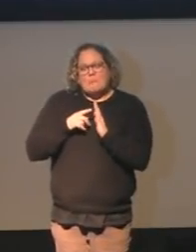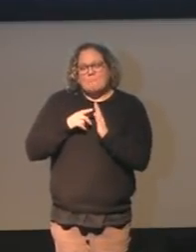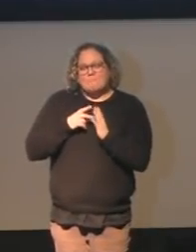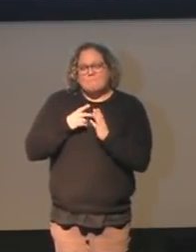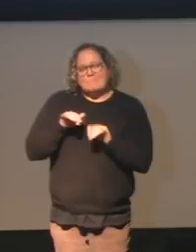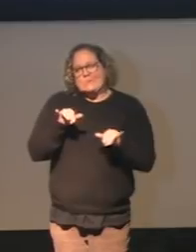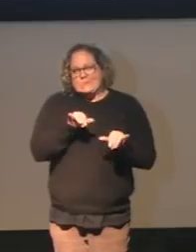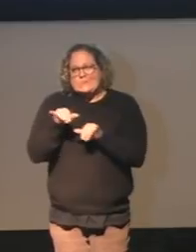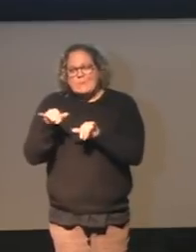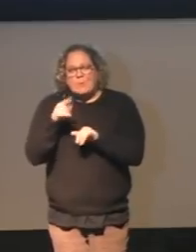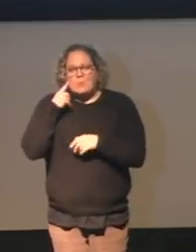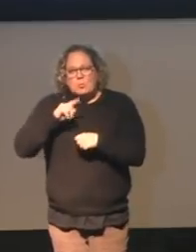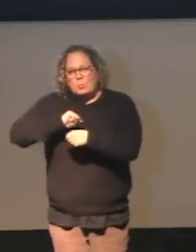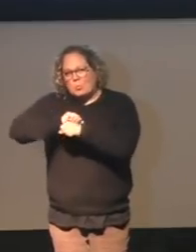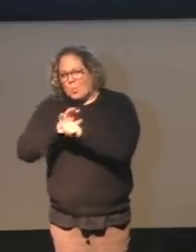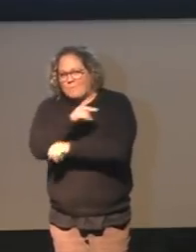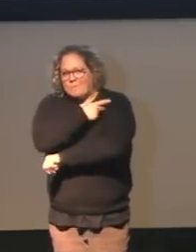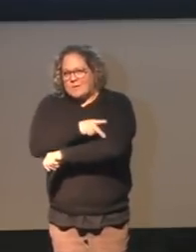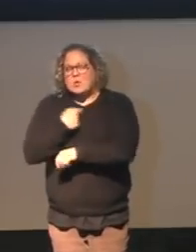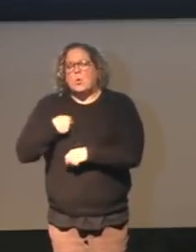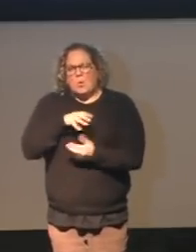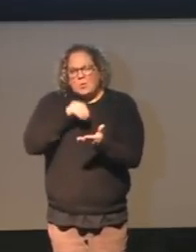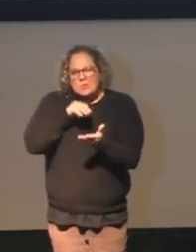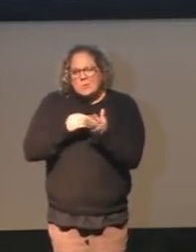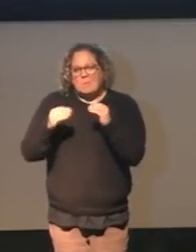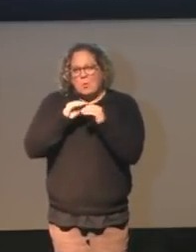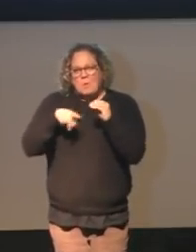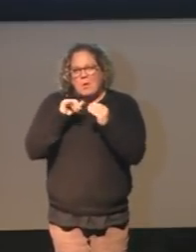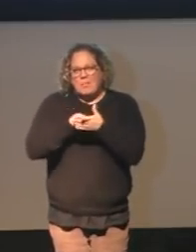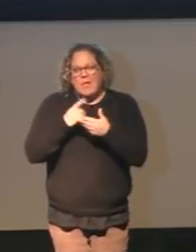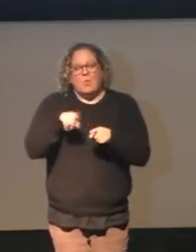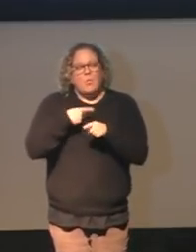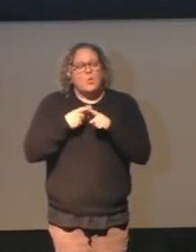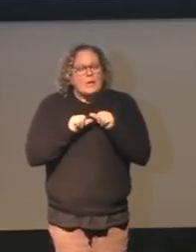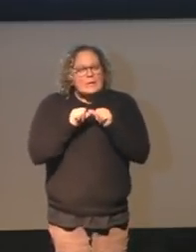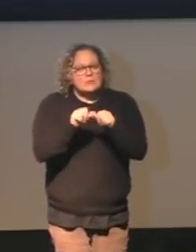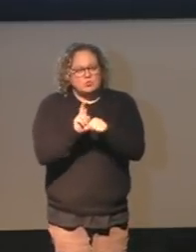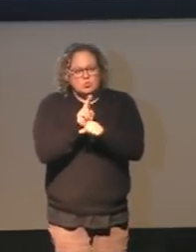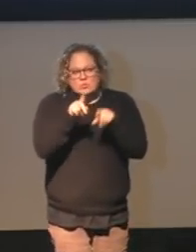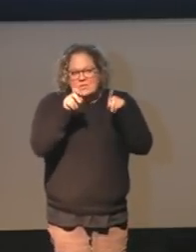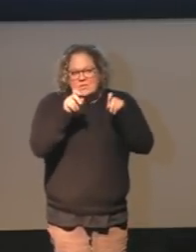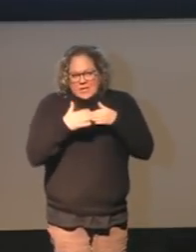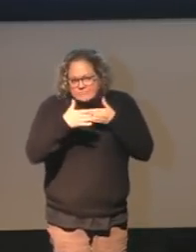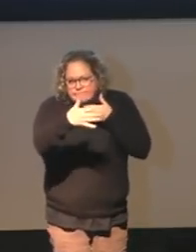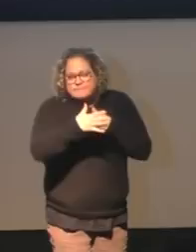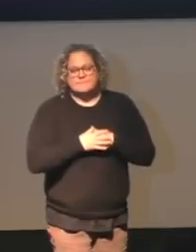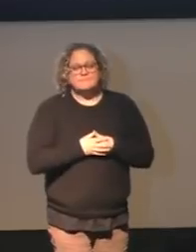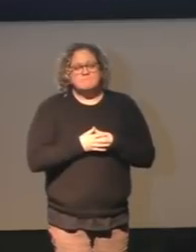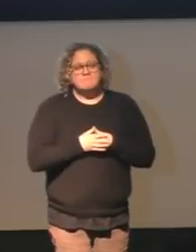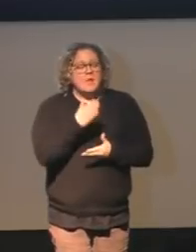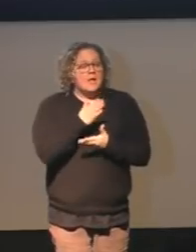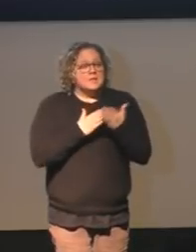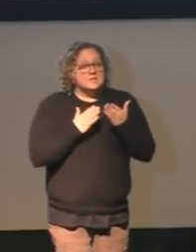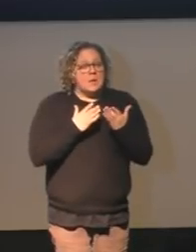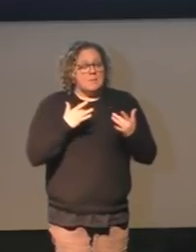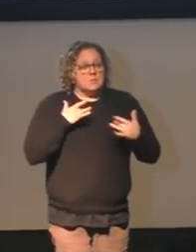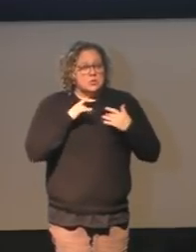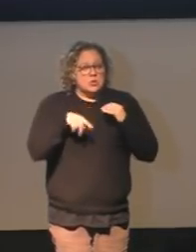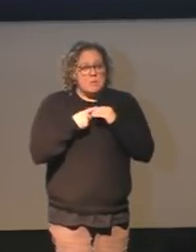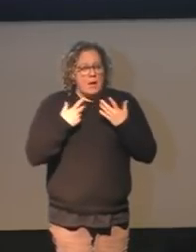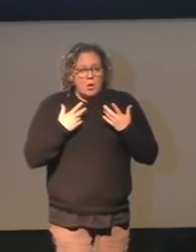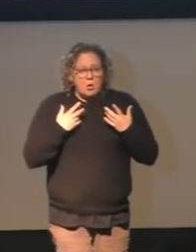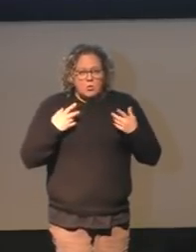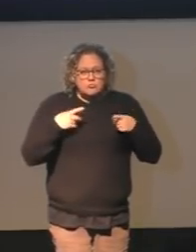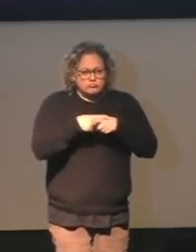I think we'll learn more about that as we begin to use these tests in the future. There are some concerns about cross-reactivity with